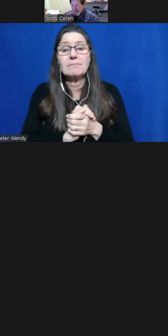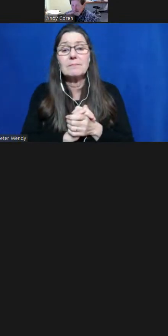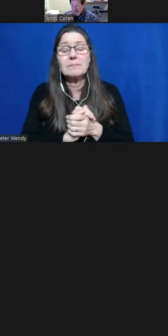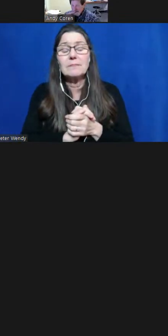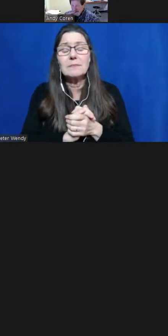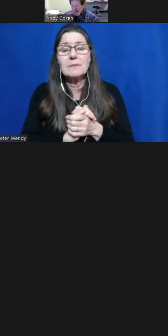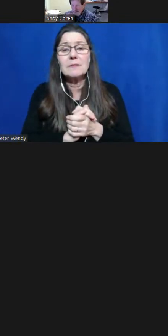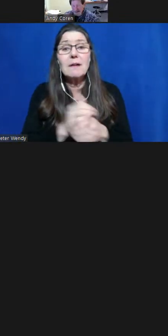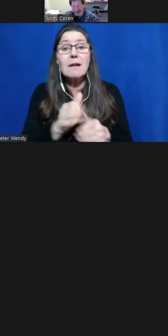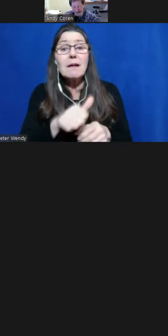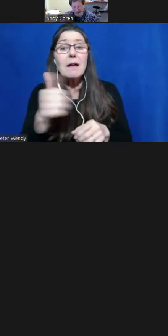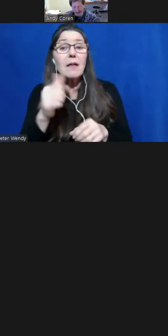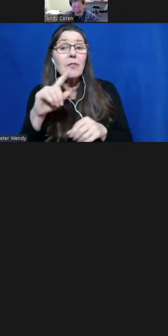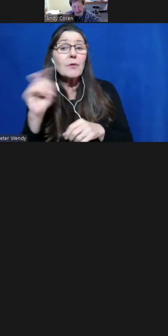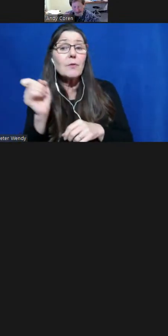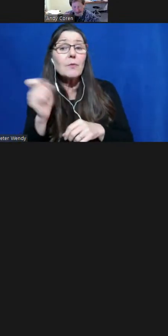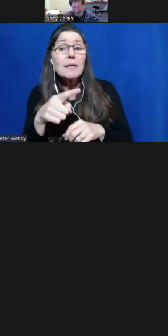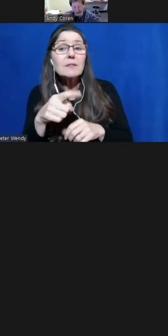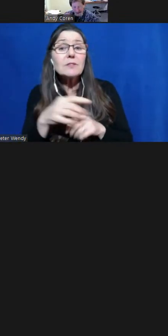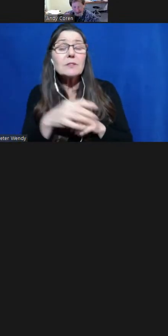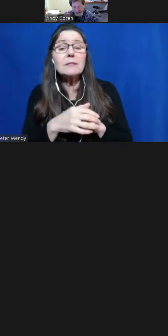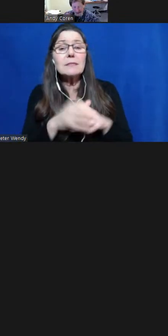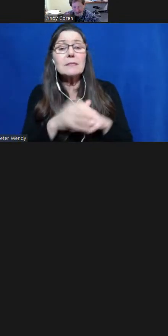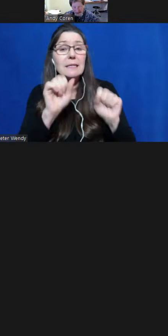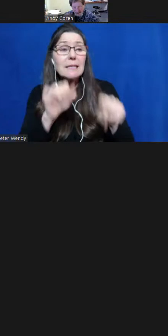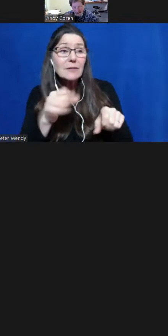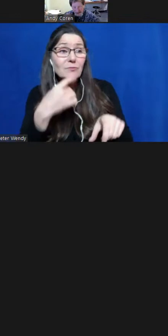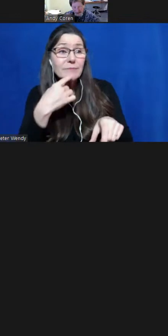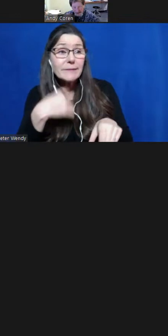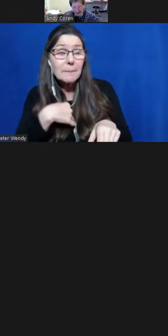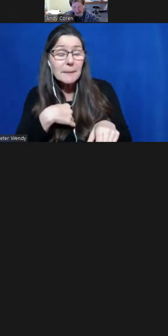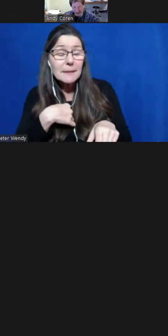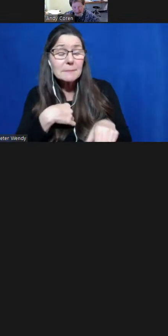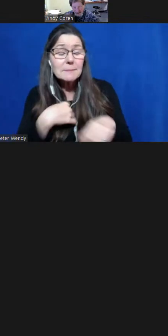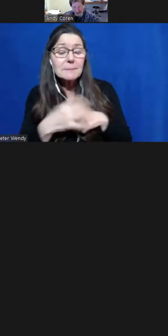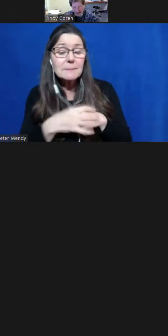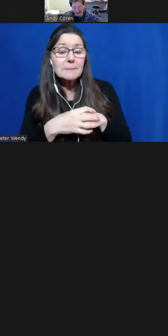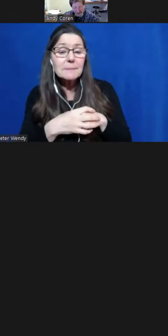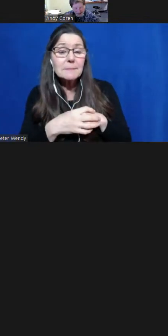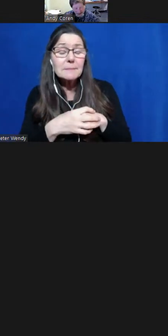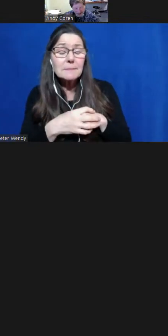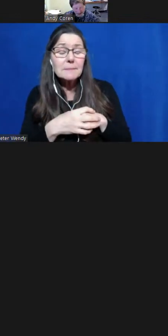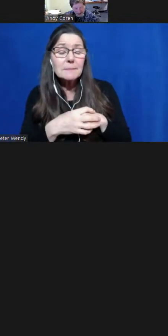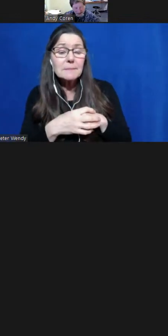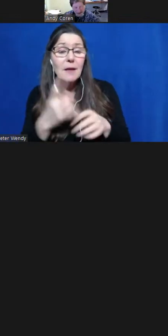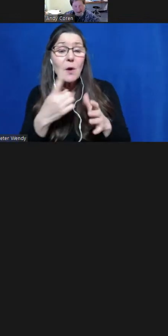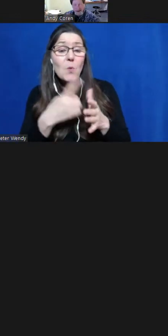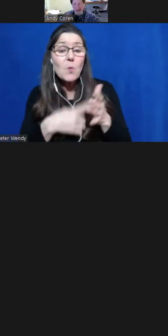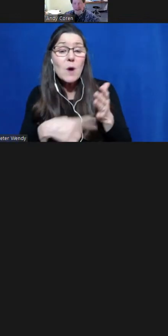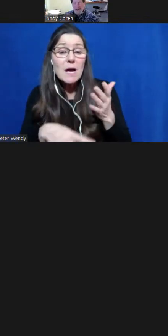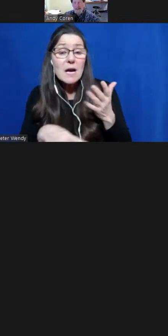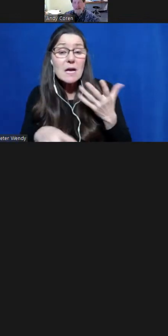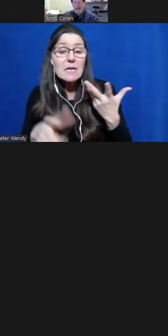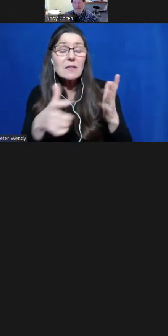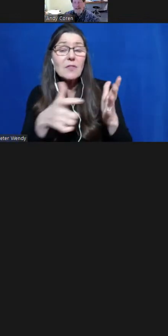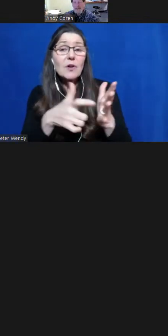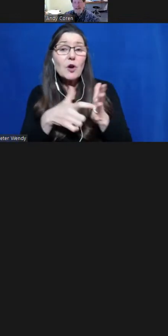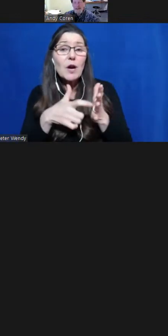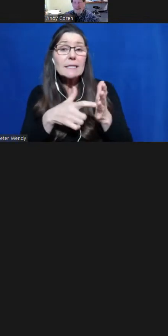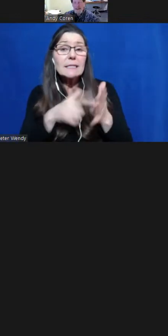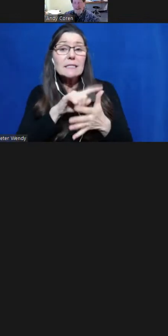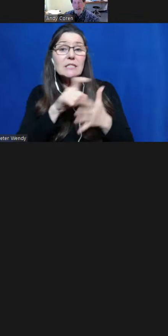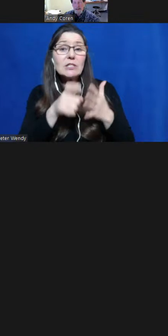other question is, can you tell me what the criteria is